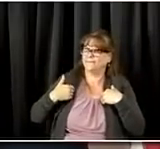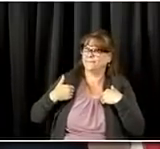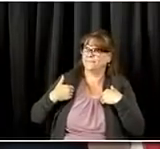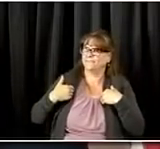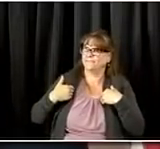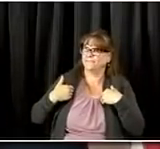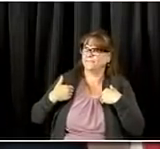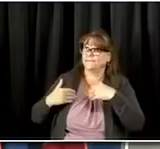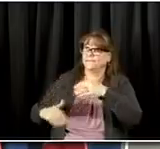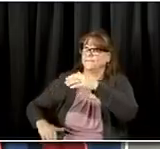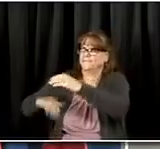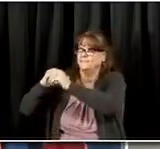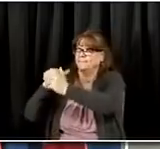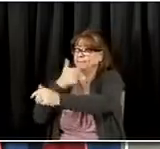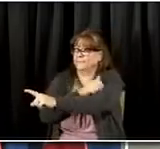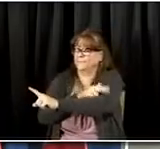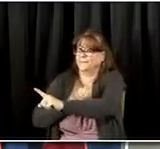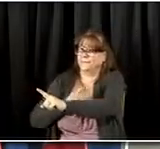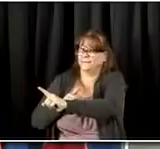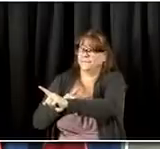address the first one.